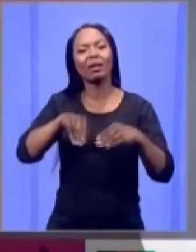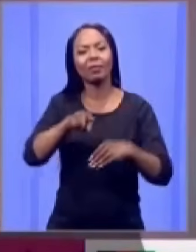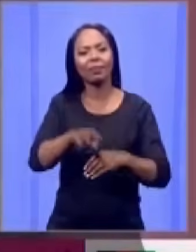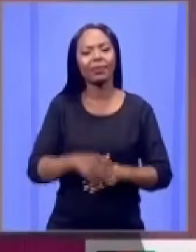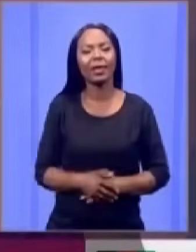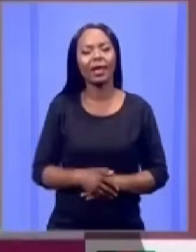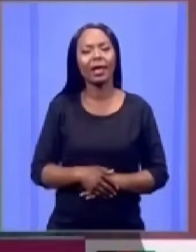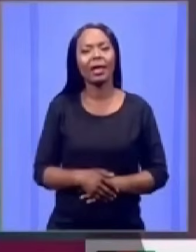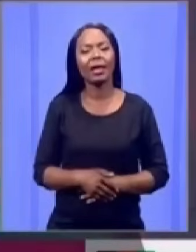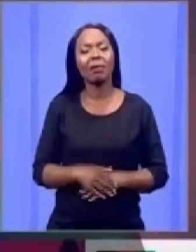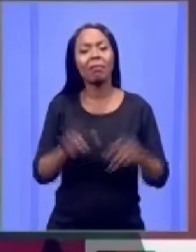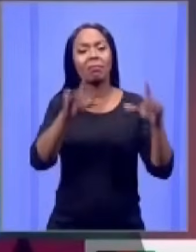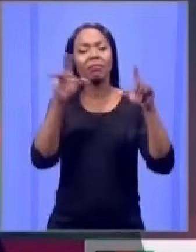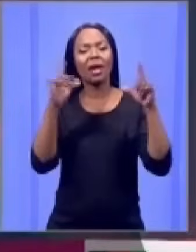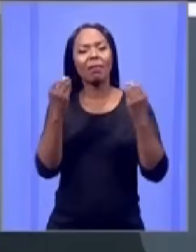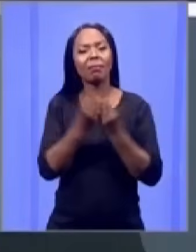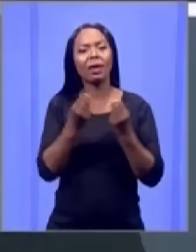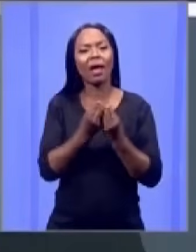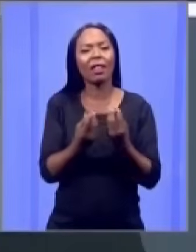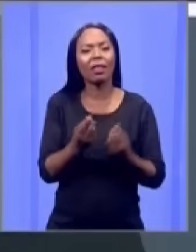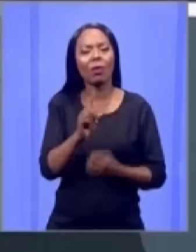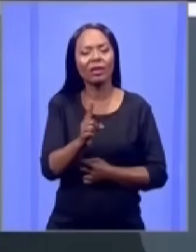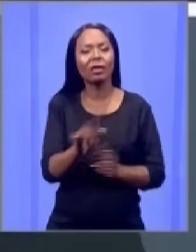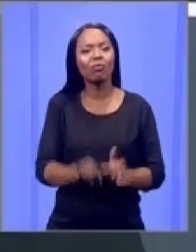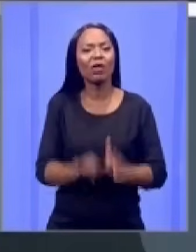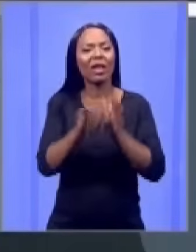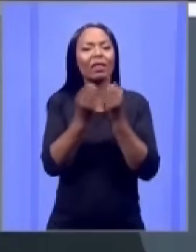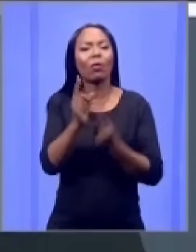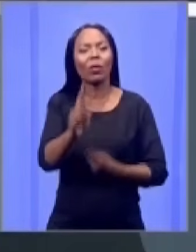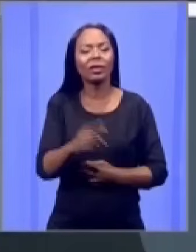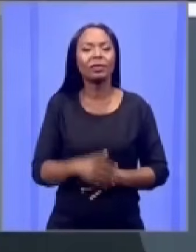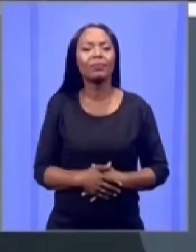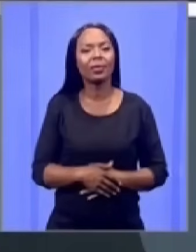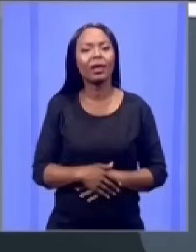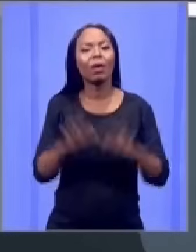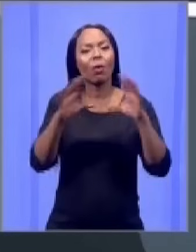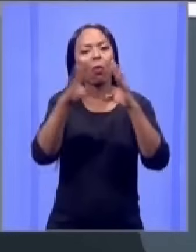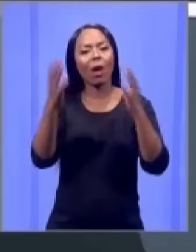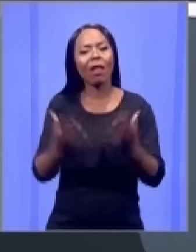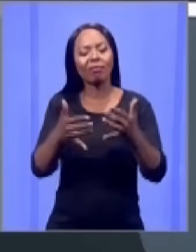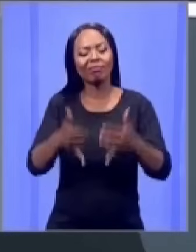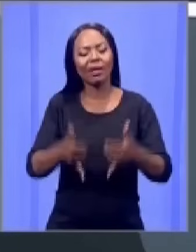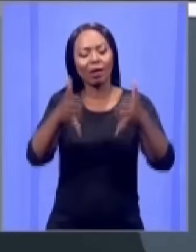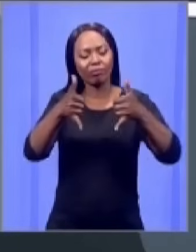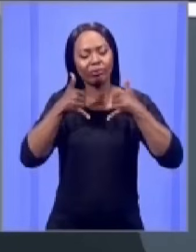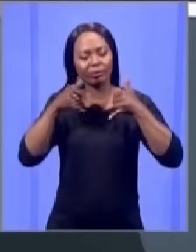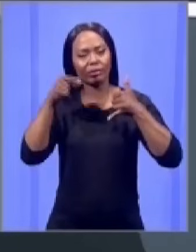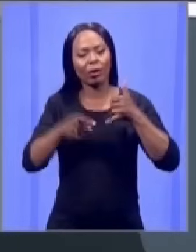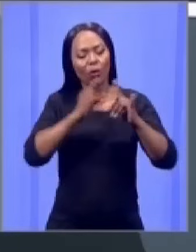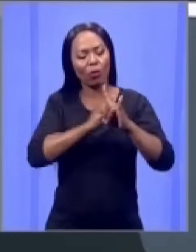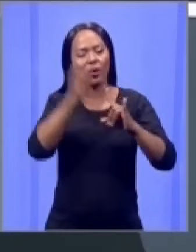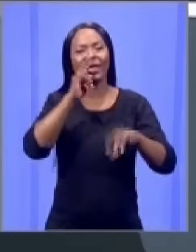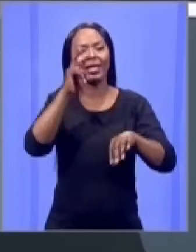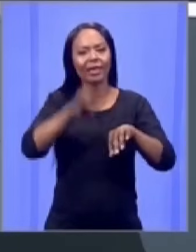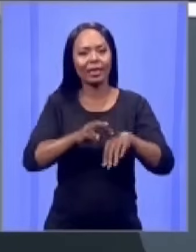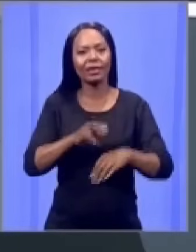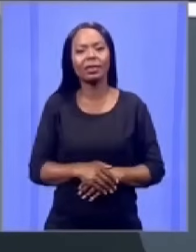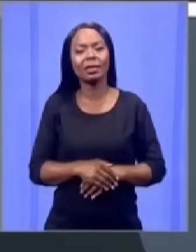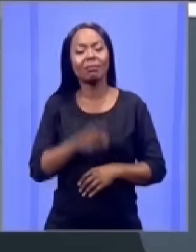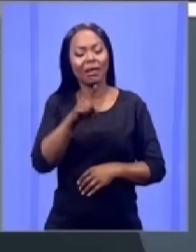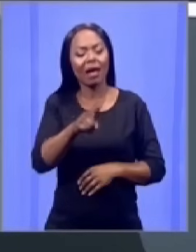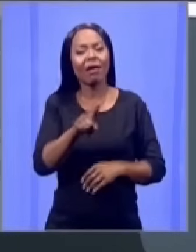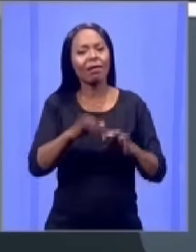that the game in this country needs a World Cup trophy. We need to win. We need to win desperately because the game needs an